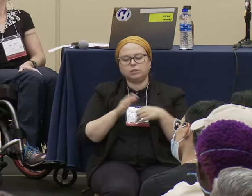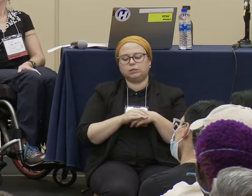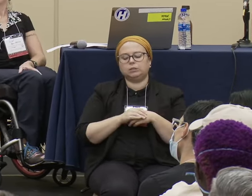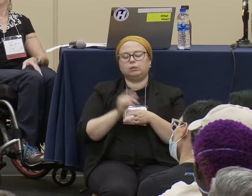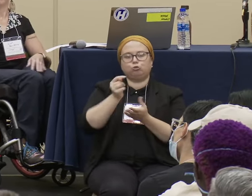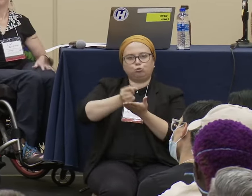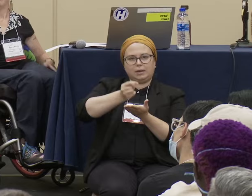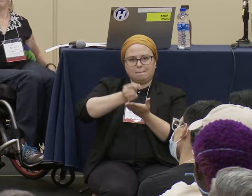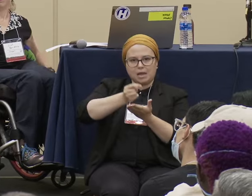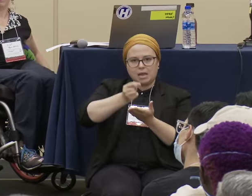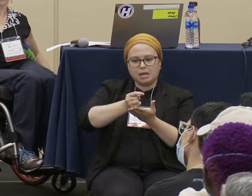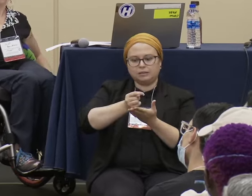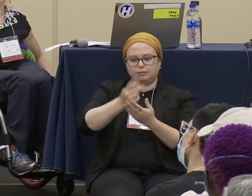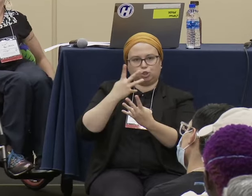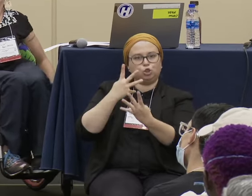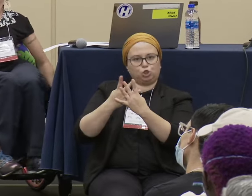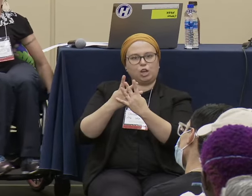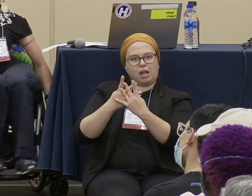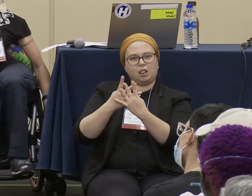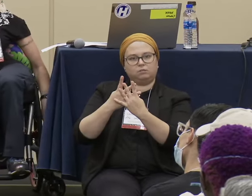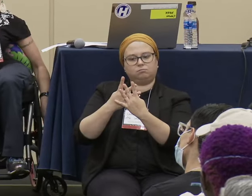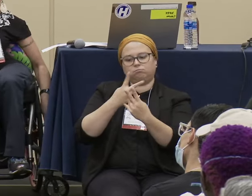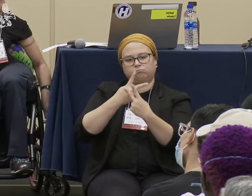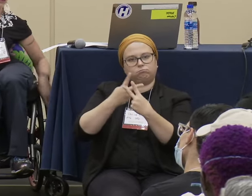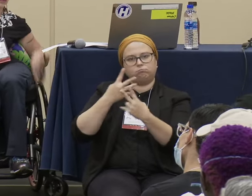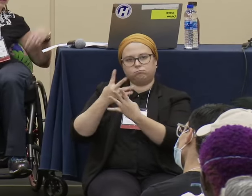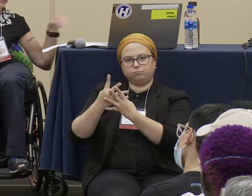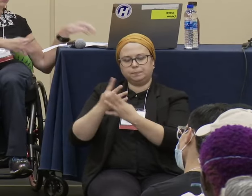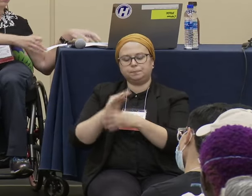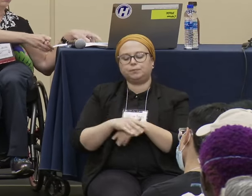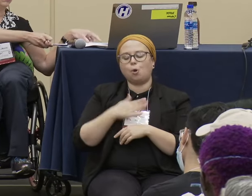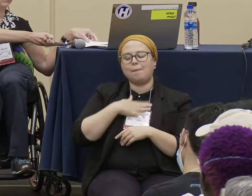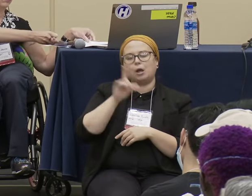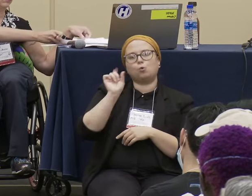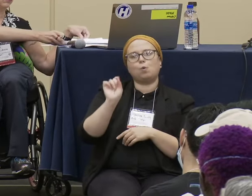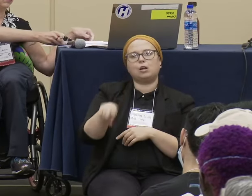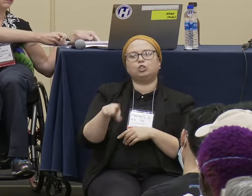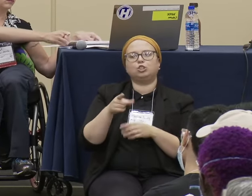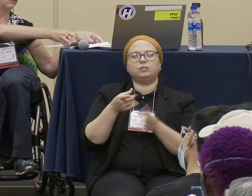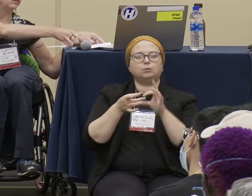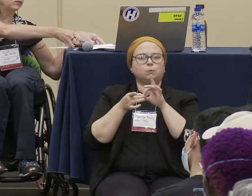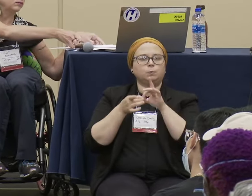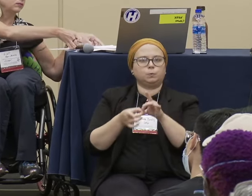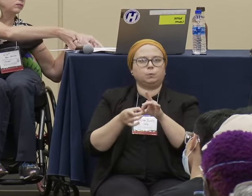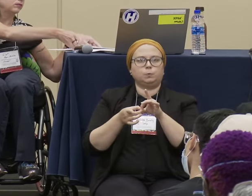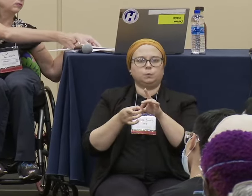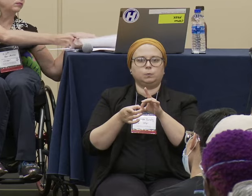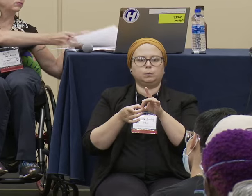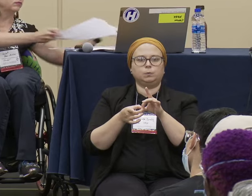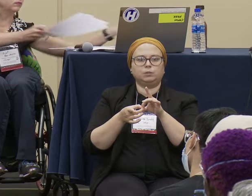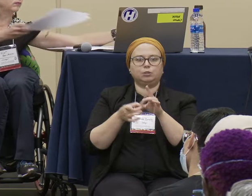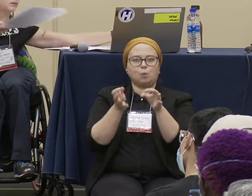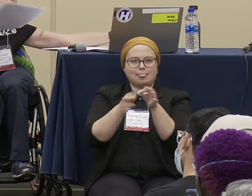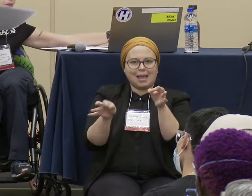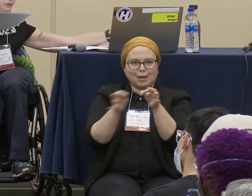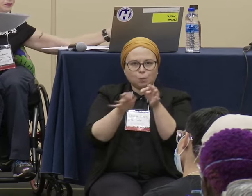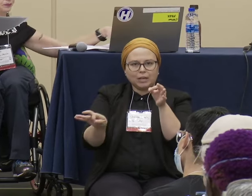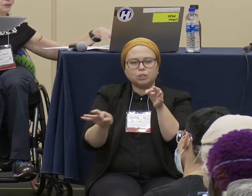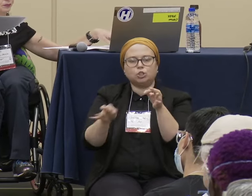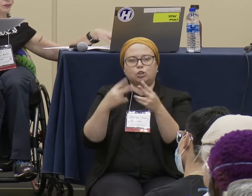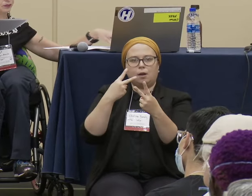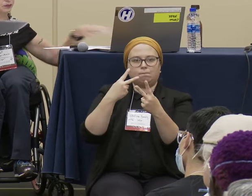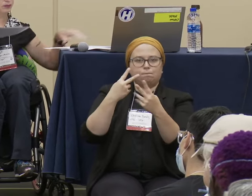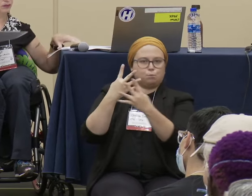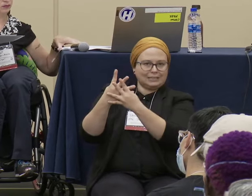treatment in jails and prisons. And my question is partially just related to like the language of prisons and